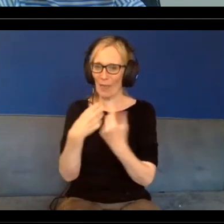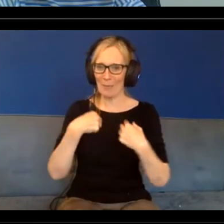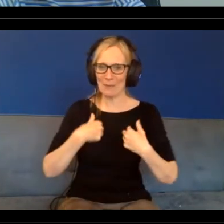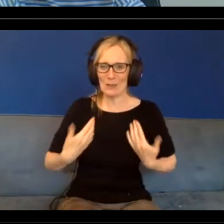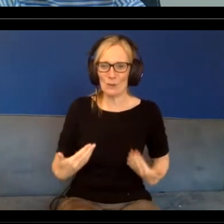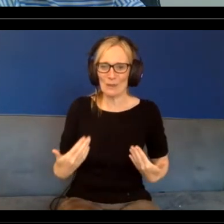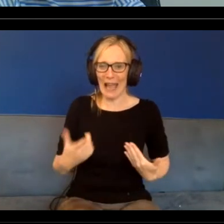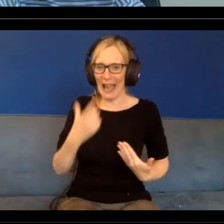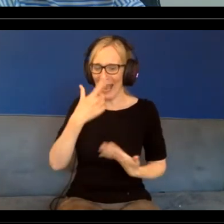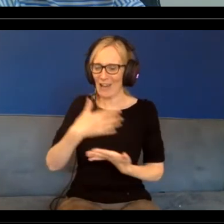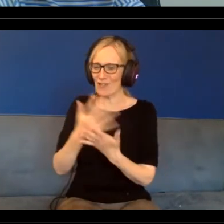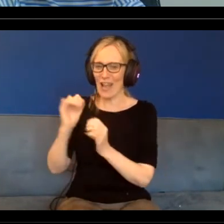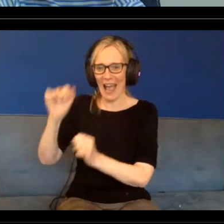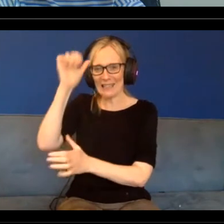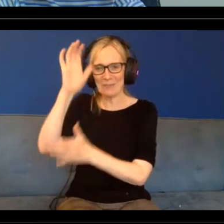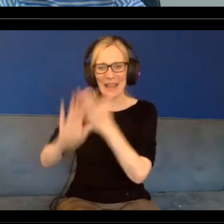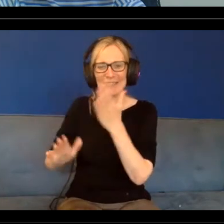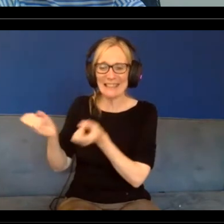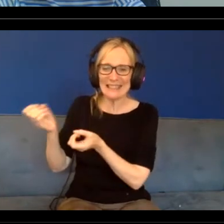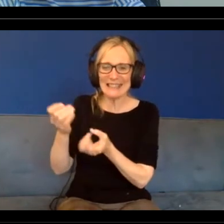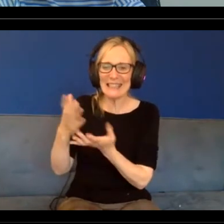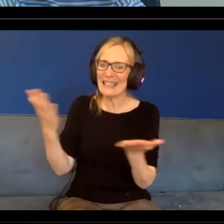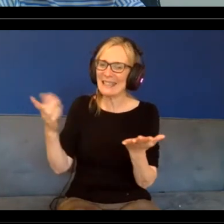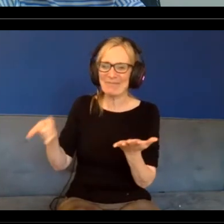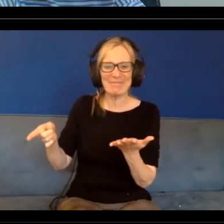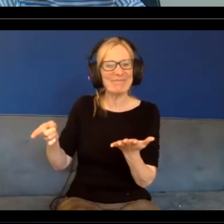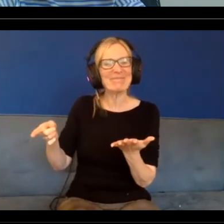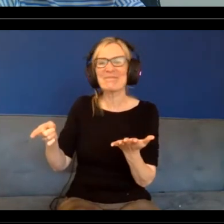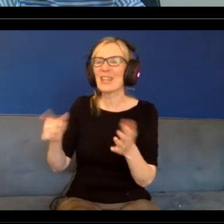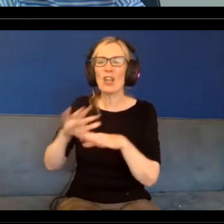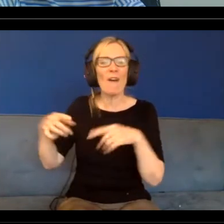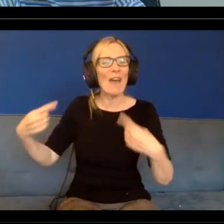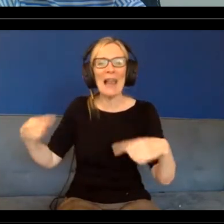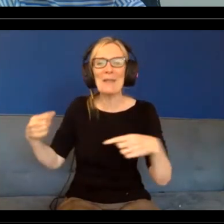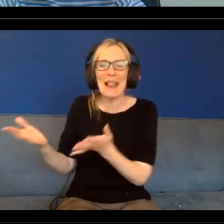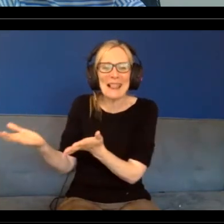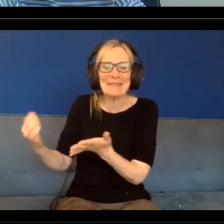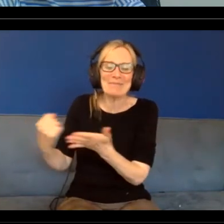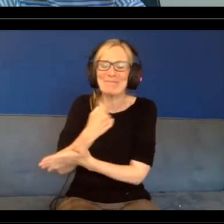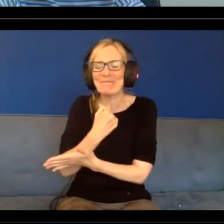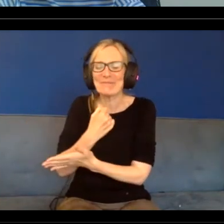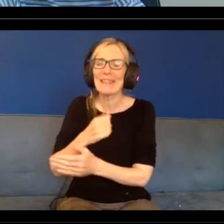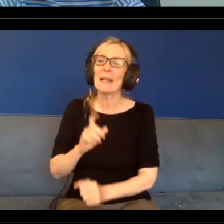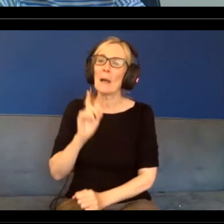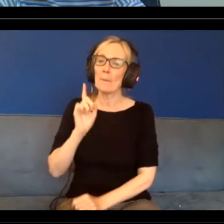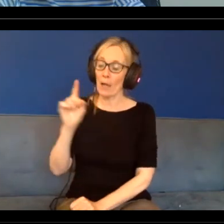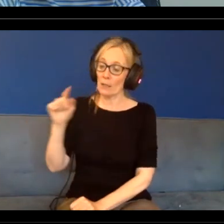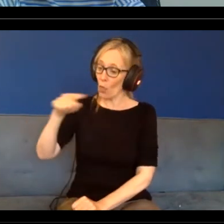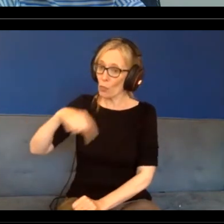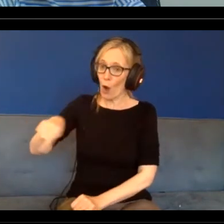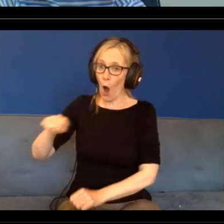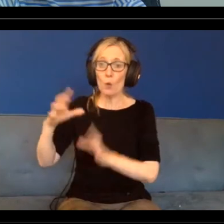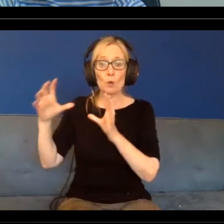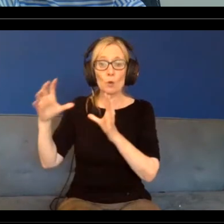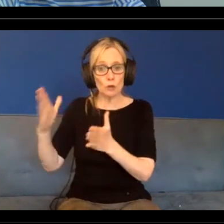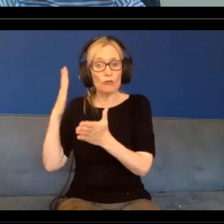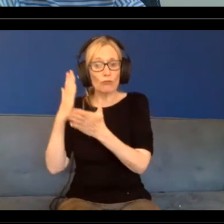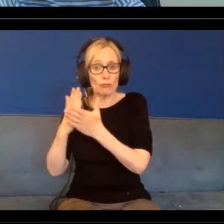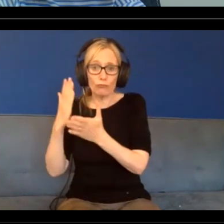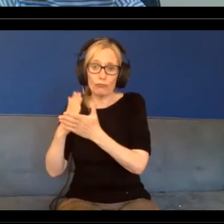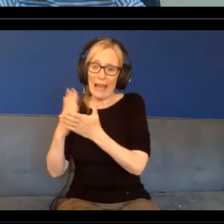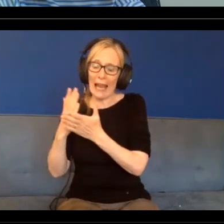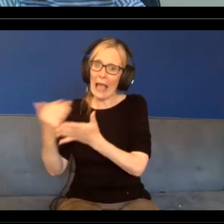some of their experiences, but unfortunately they weren't able to make it. But they've really informed the interpretation of the